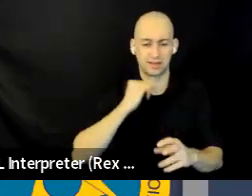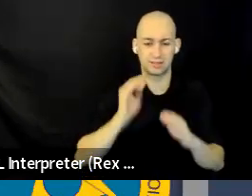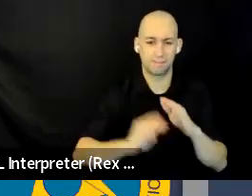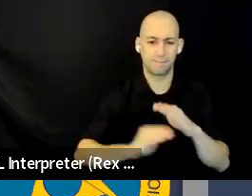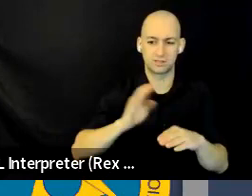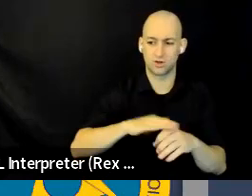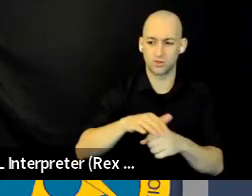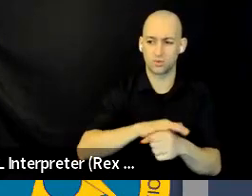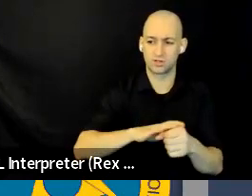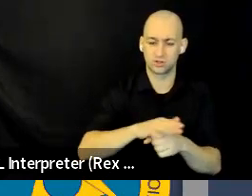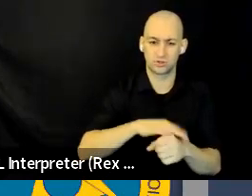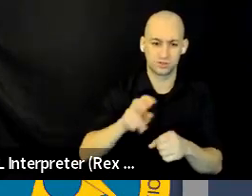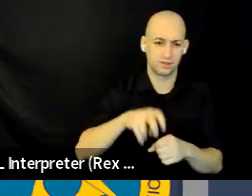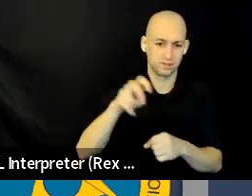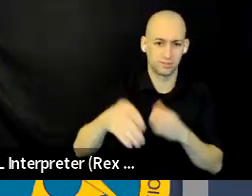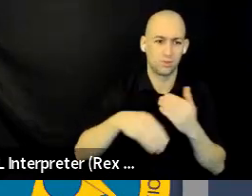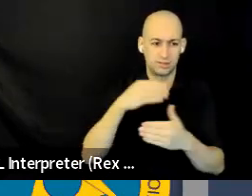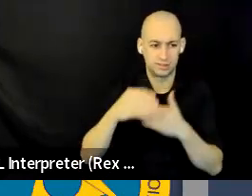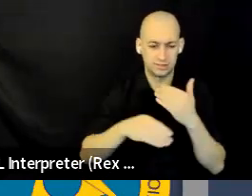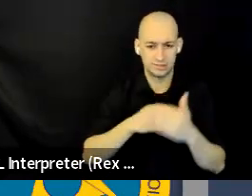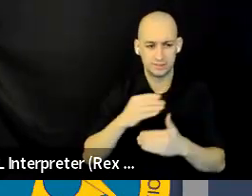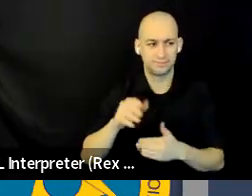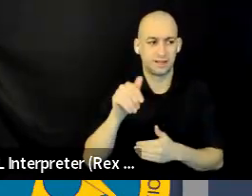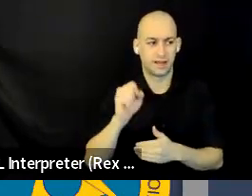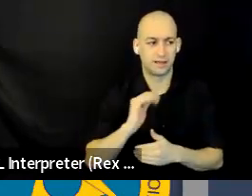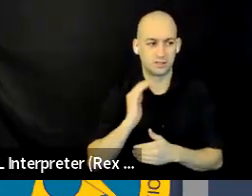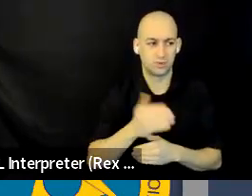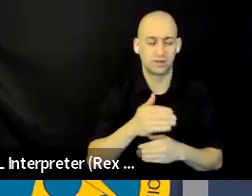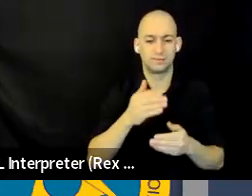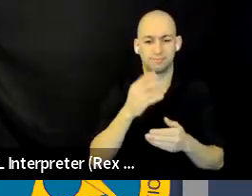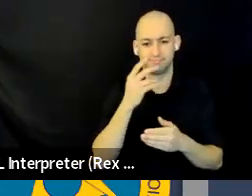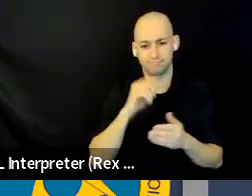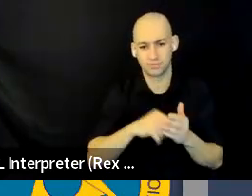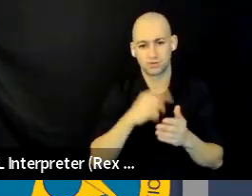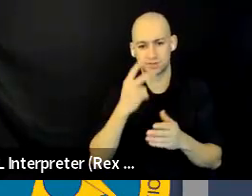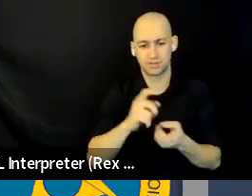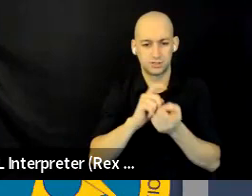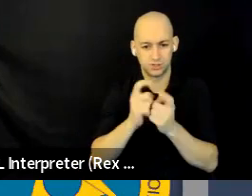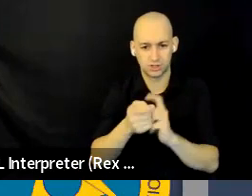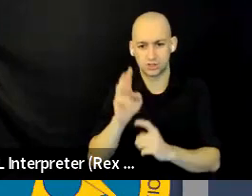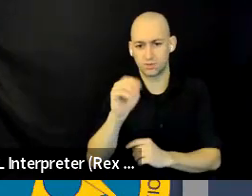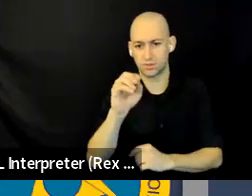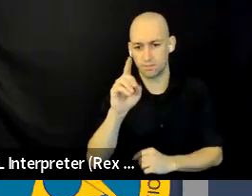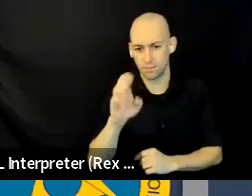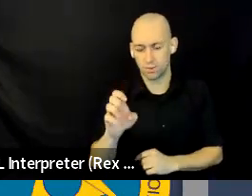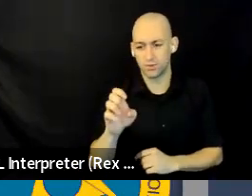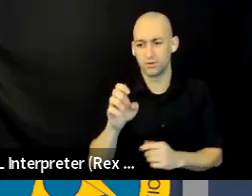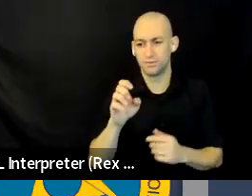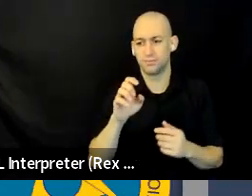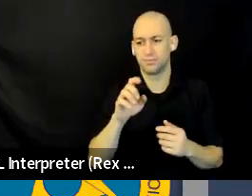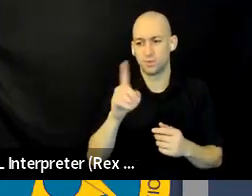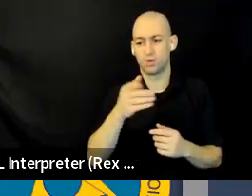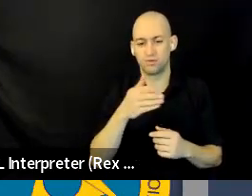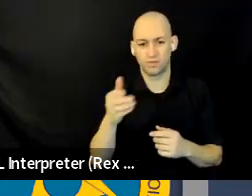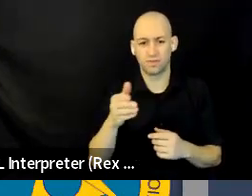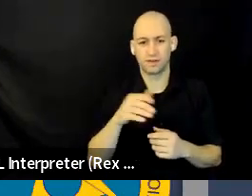planning process. And as we start to see these shifts in modes, these changes, one of the things that each of the regions does,